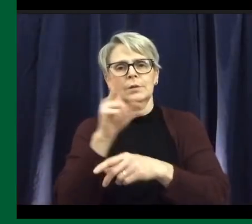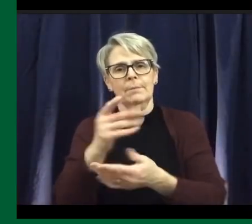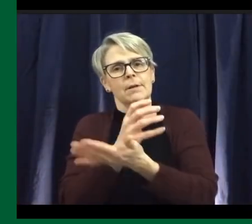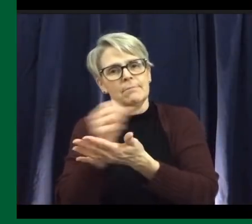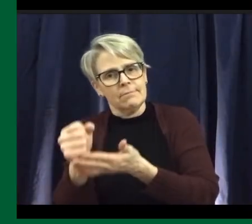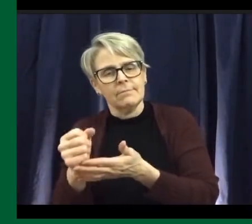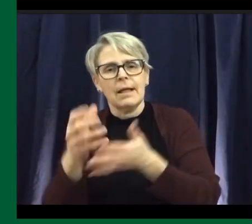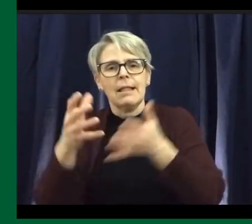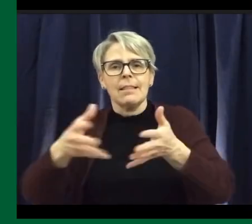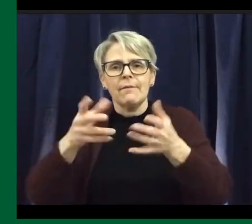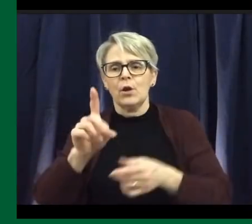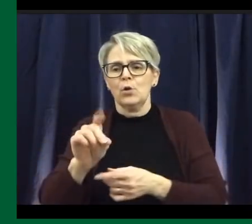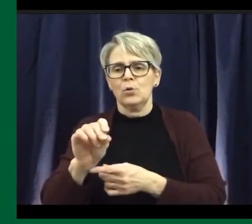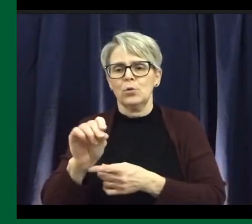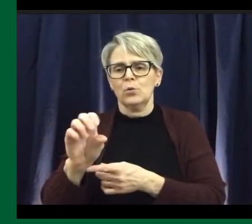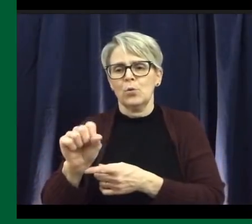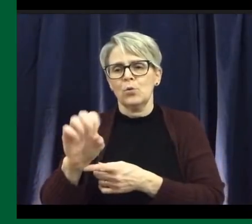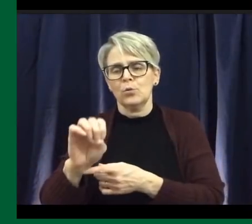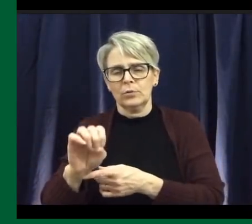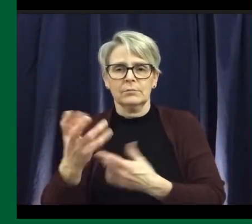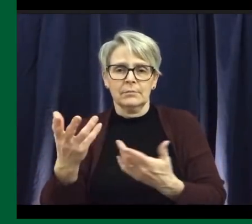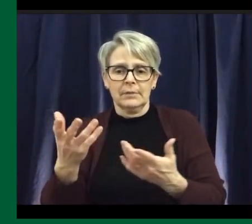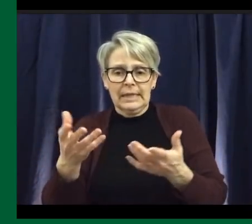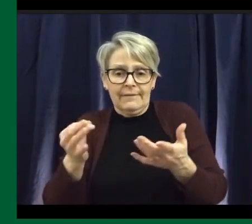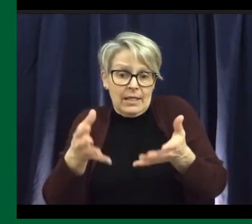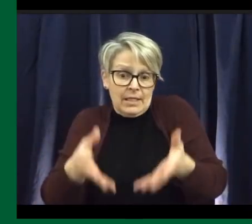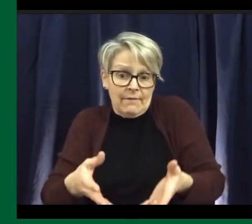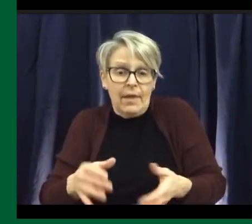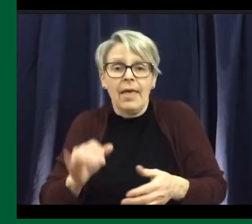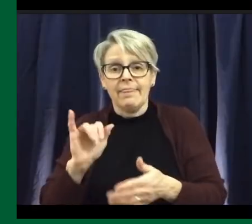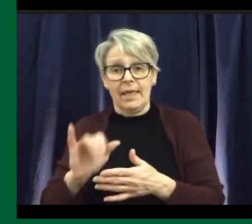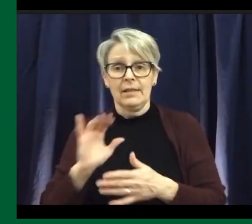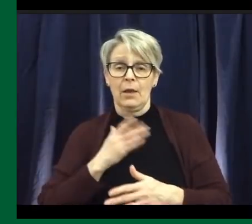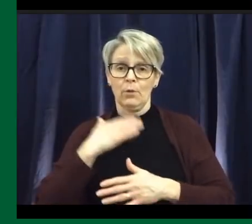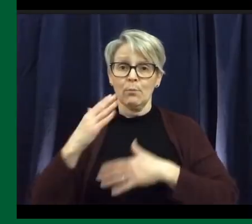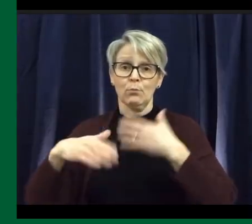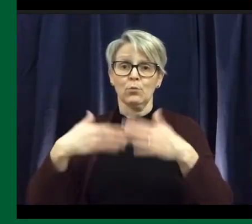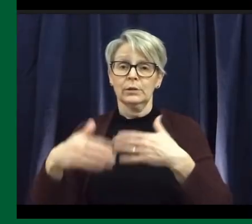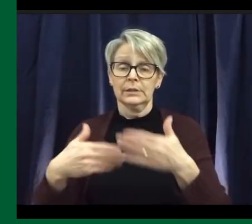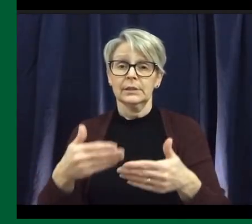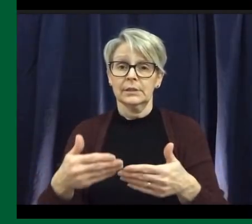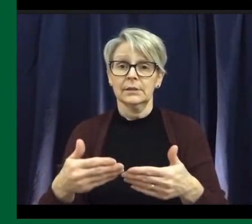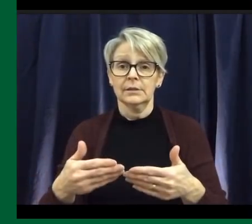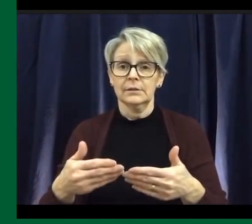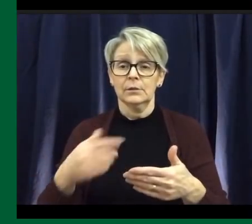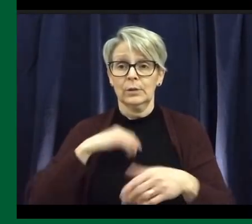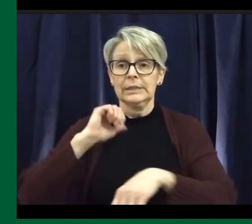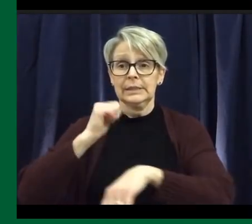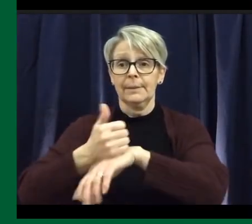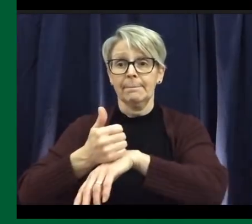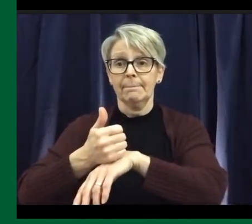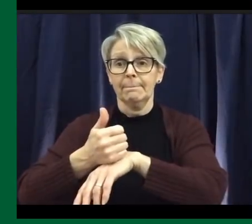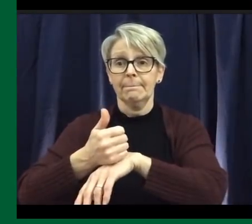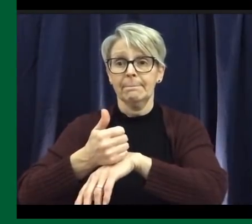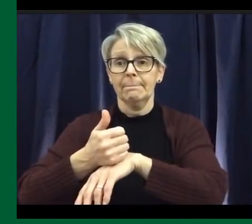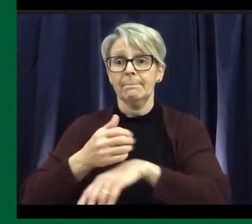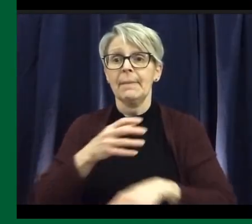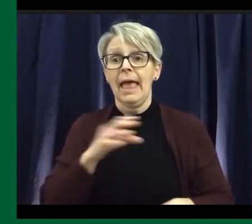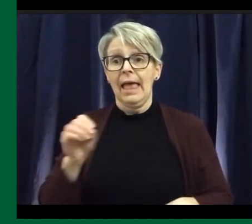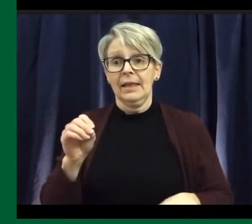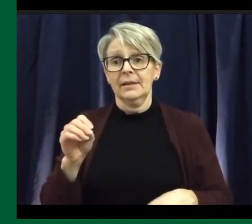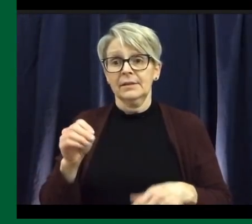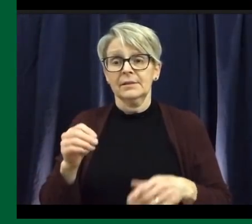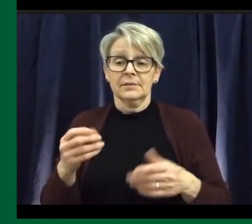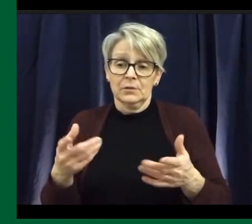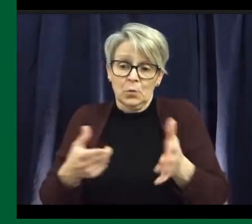extra doses that might be available. So that's the process that's been put in place, and it's required by the teams to